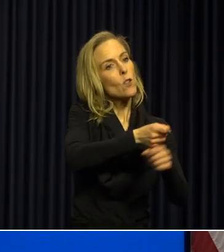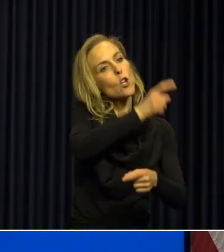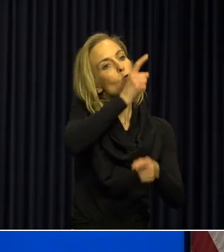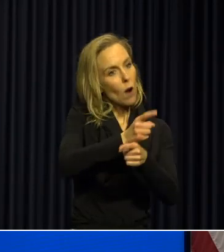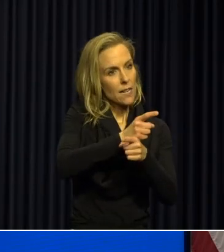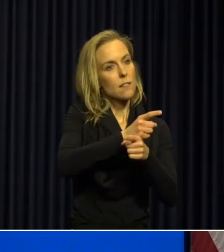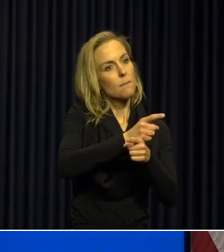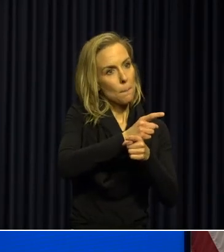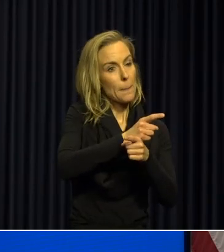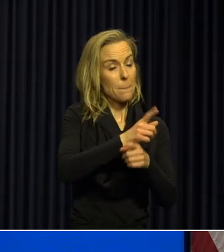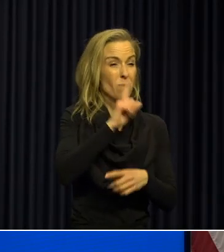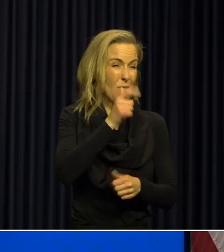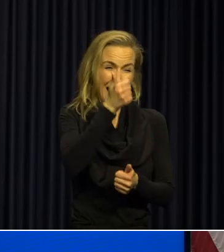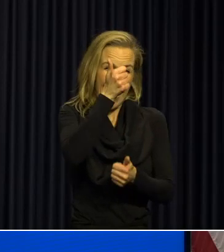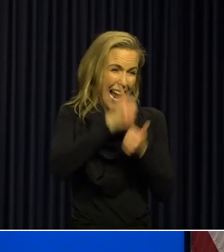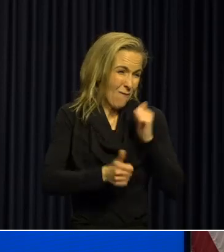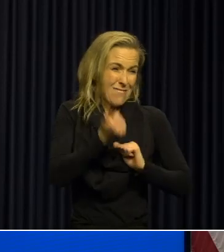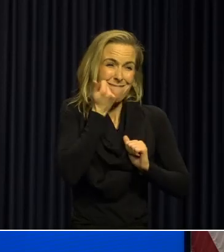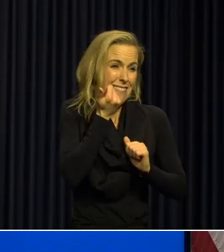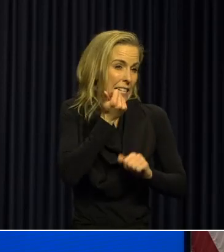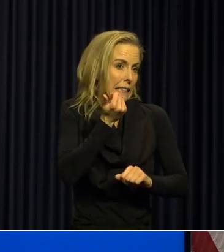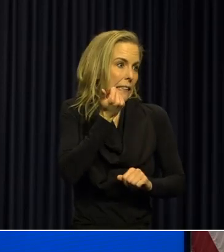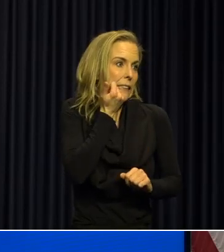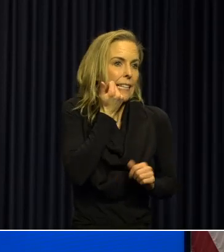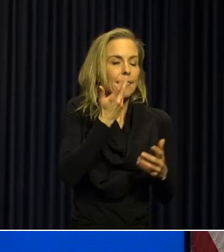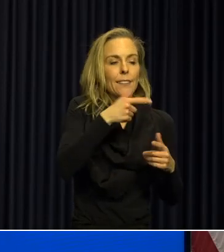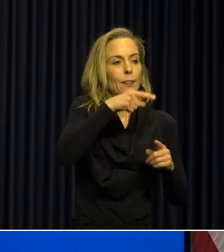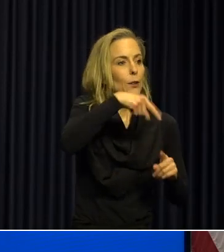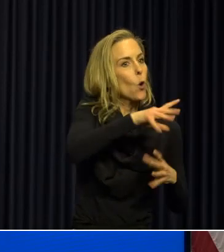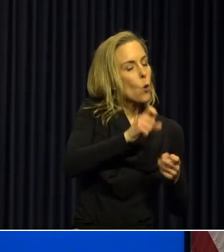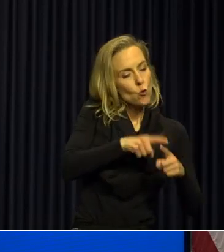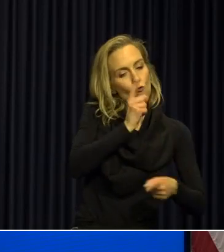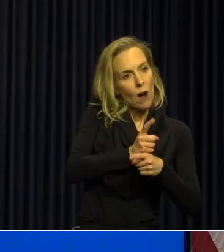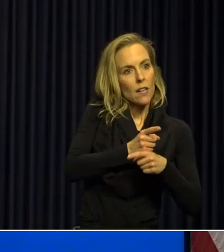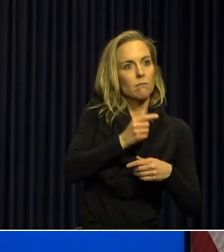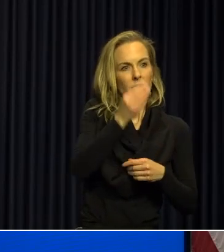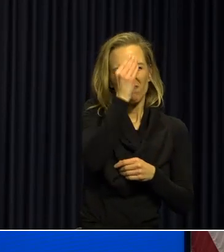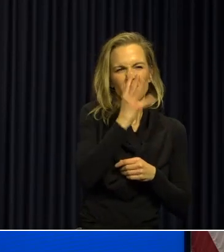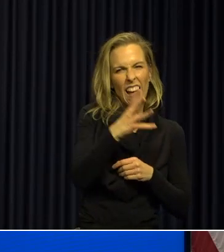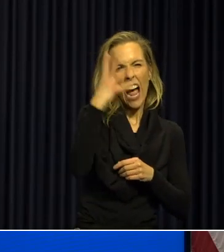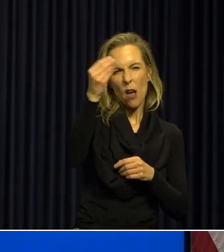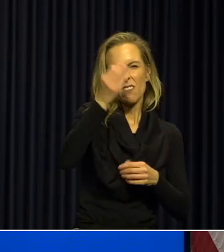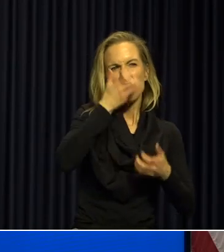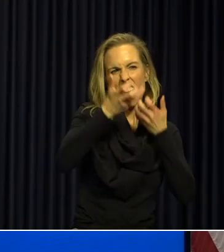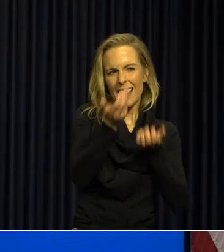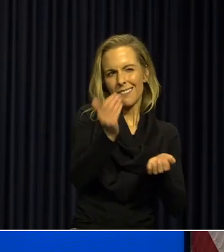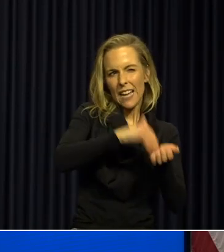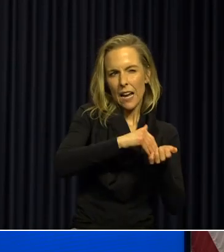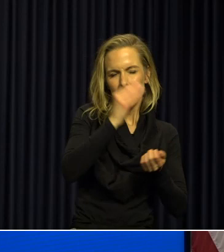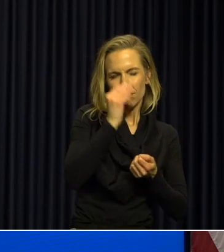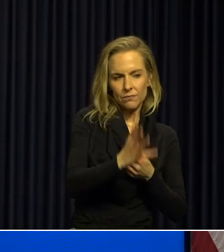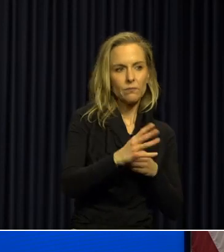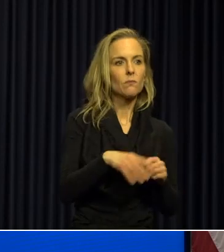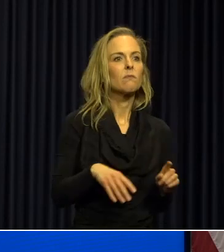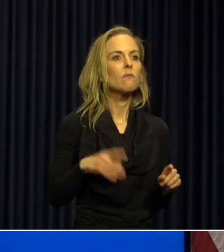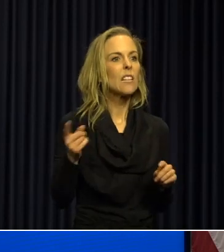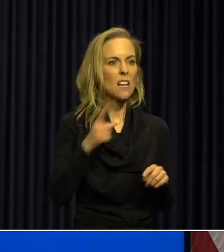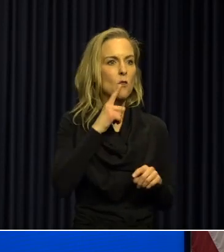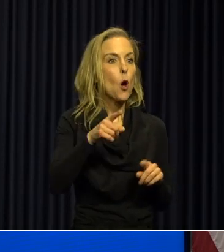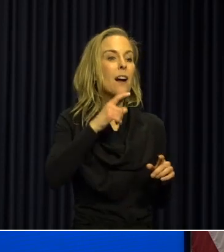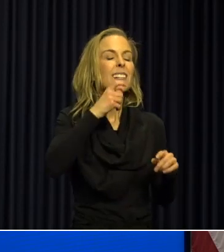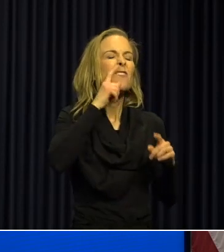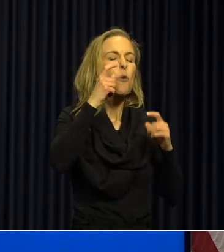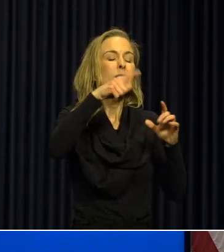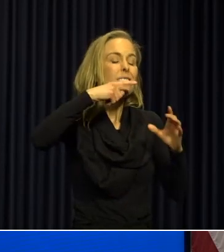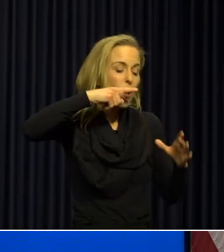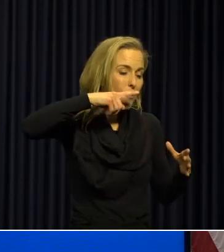right. And I know every dentist and every dental hygienist wants to get it right because how this disease spreads is through spit and spittle